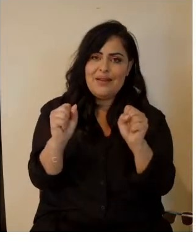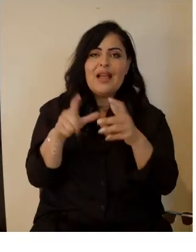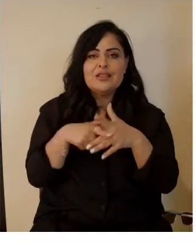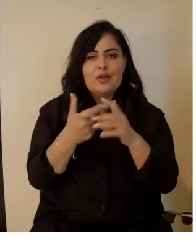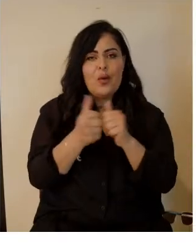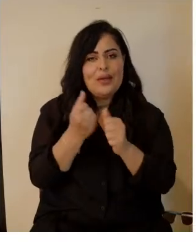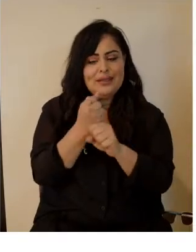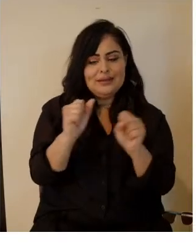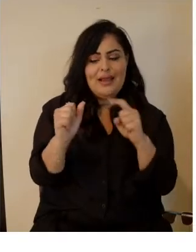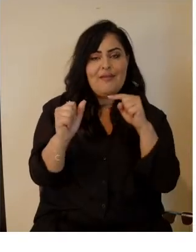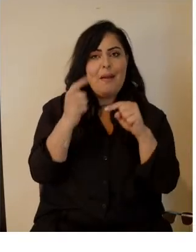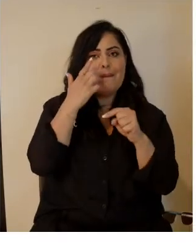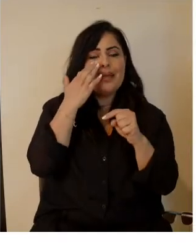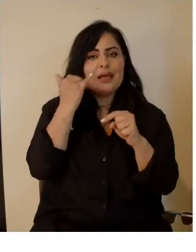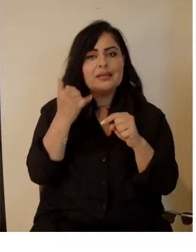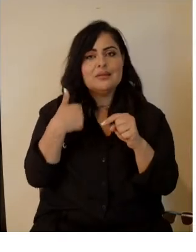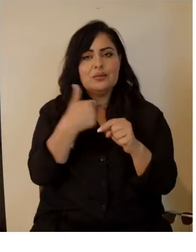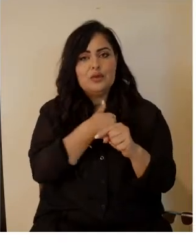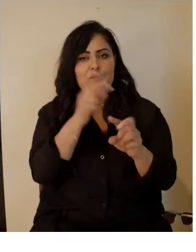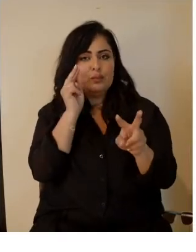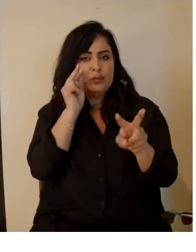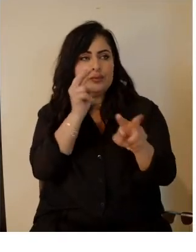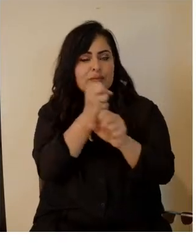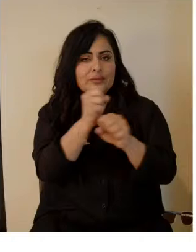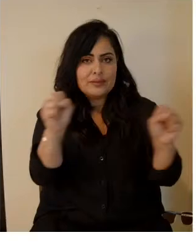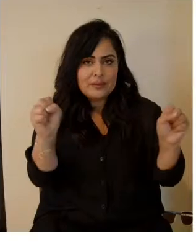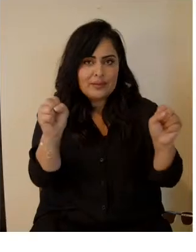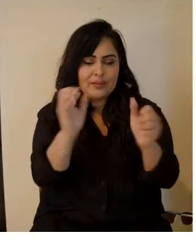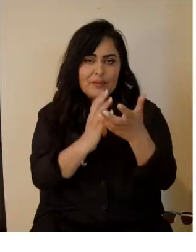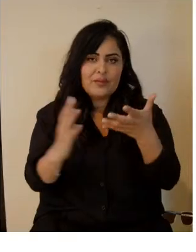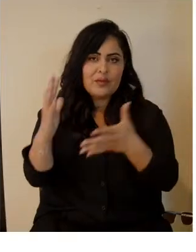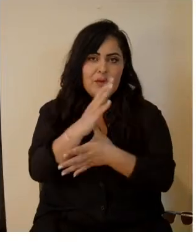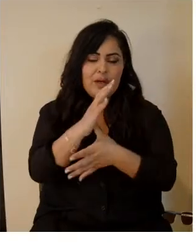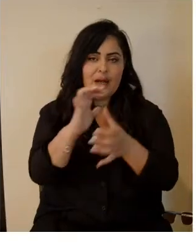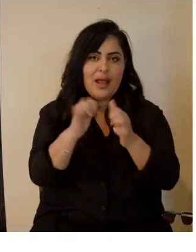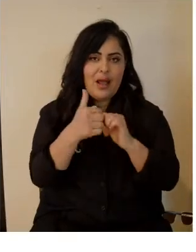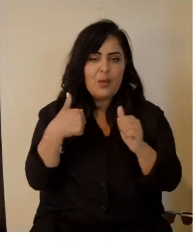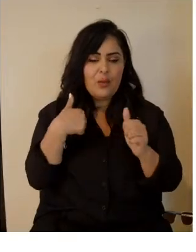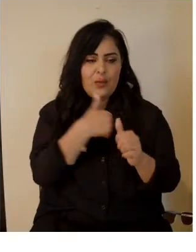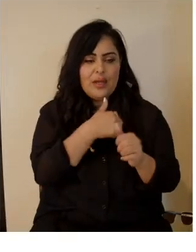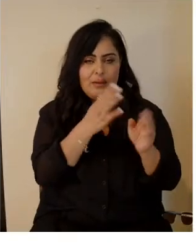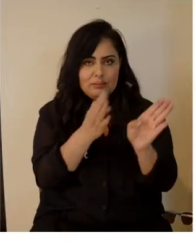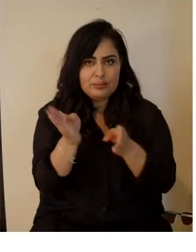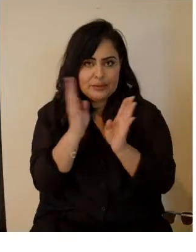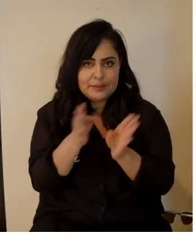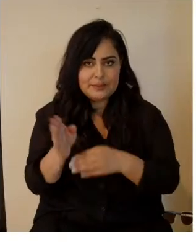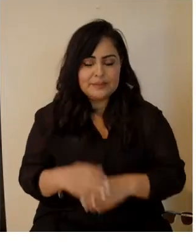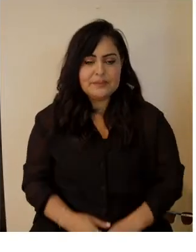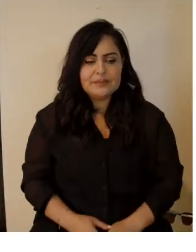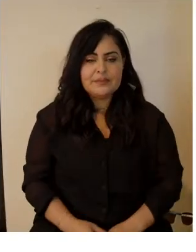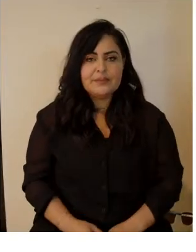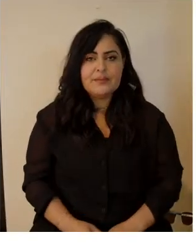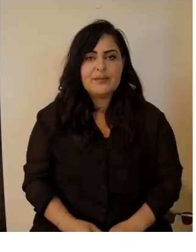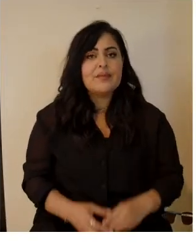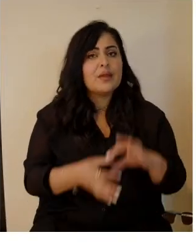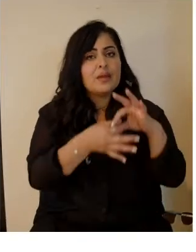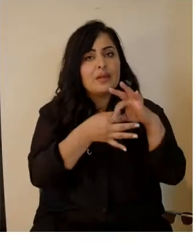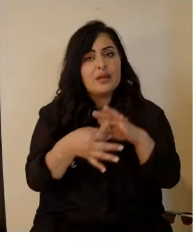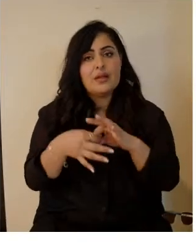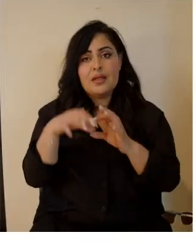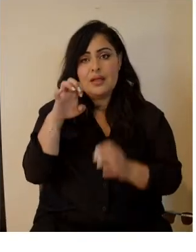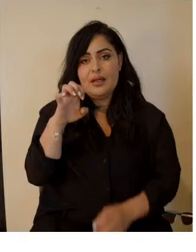what we look as we continue to provide service and how we move forward. With respect to the Eaton